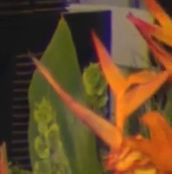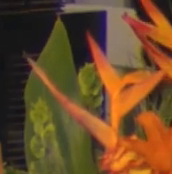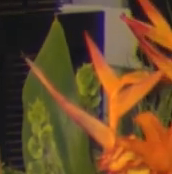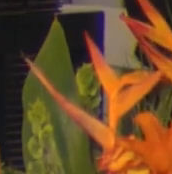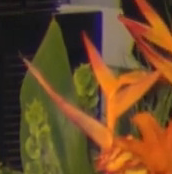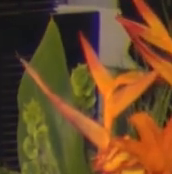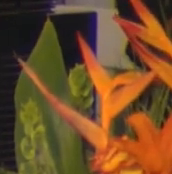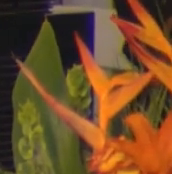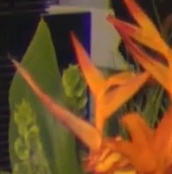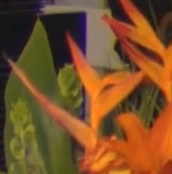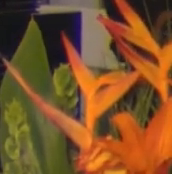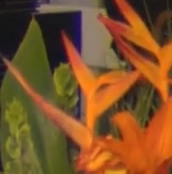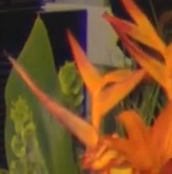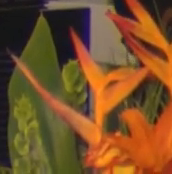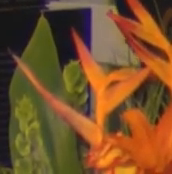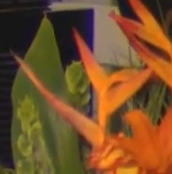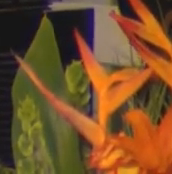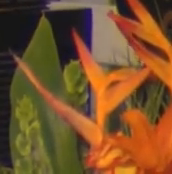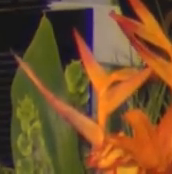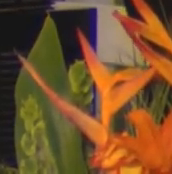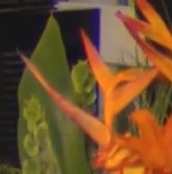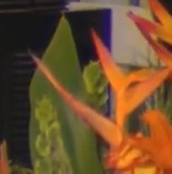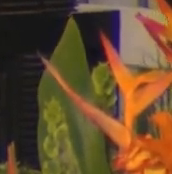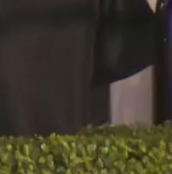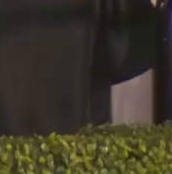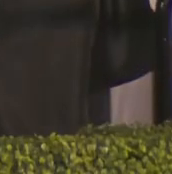Pristine Crystal Espinosa.